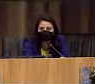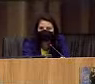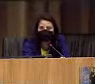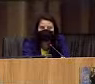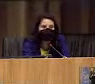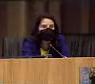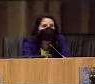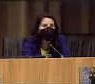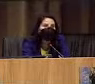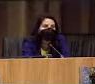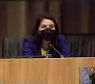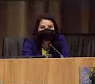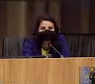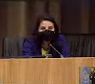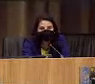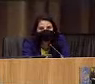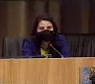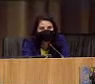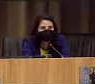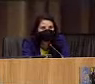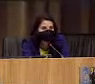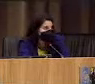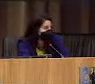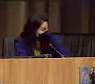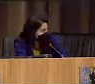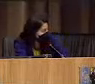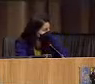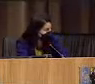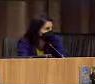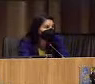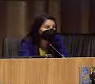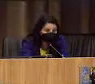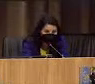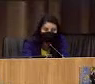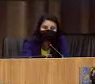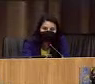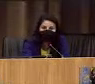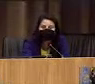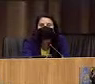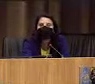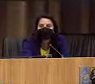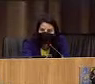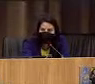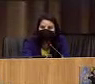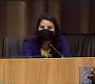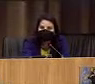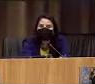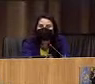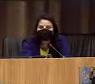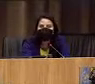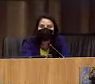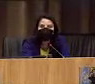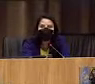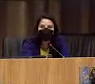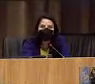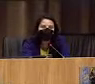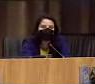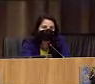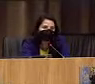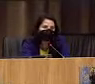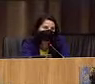in our system, in our electronic system. The cases that we discover only after that are